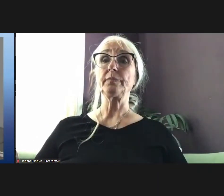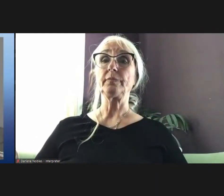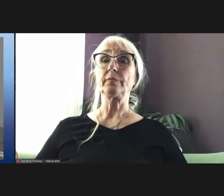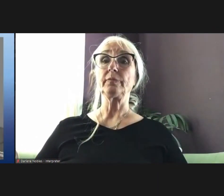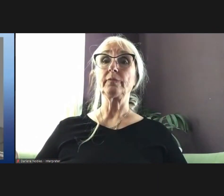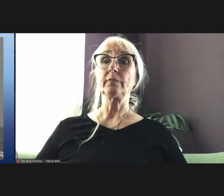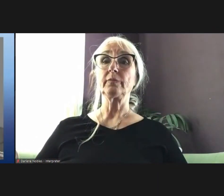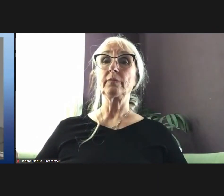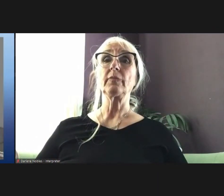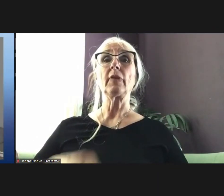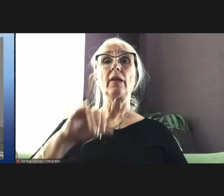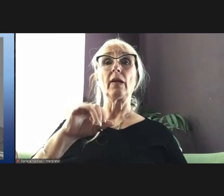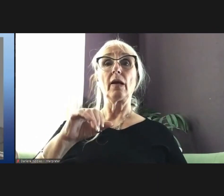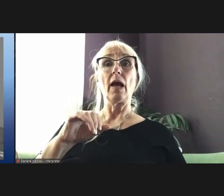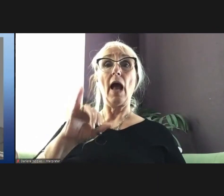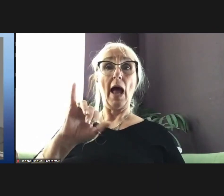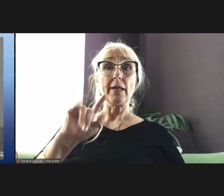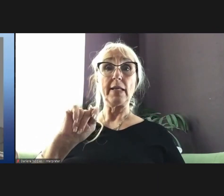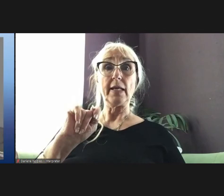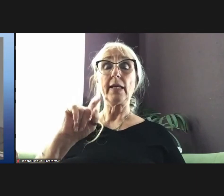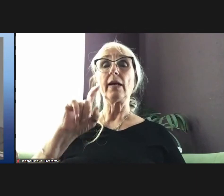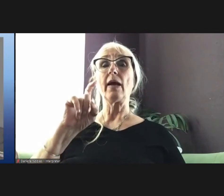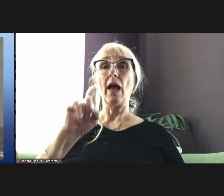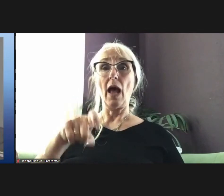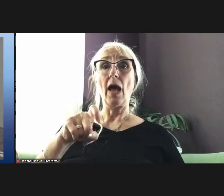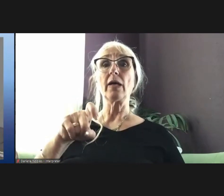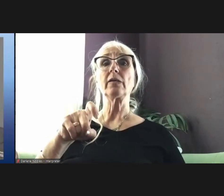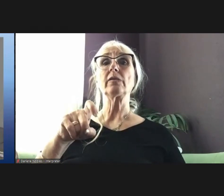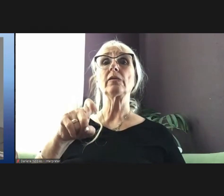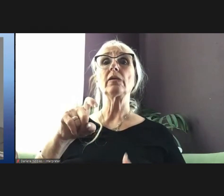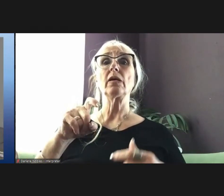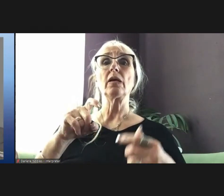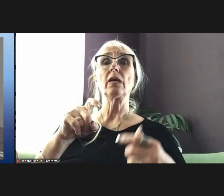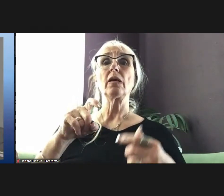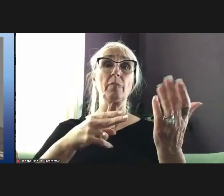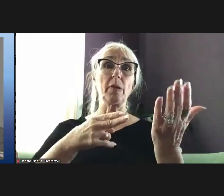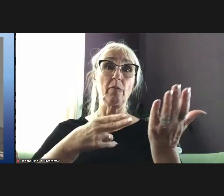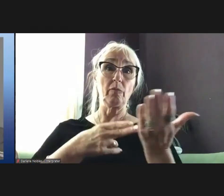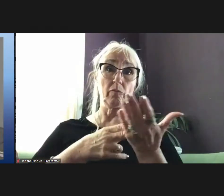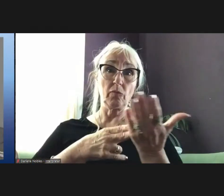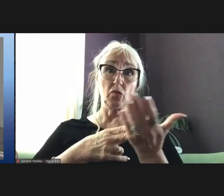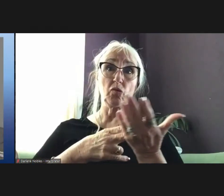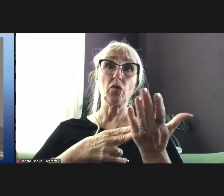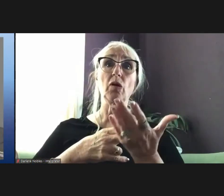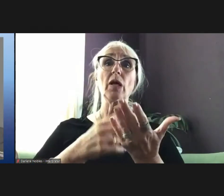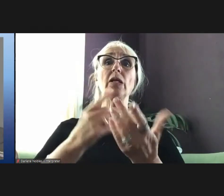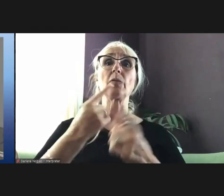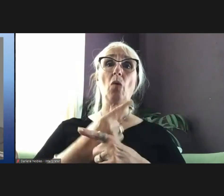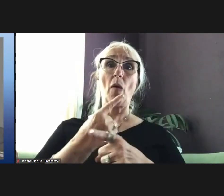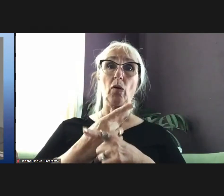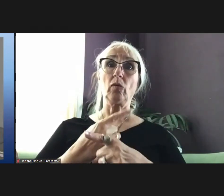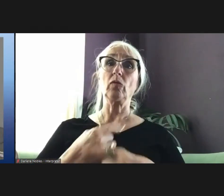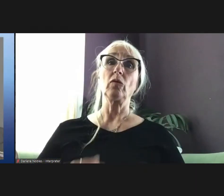to make sure that it's program, that it's within our